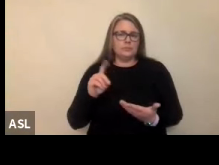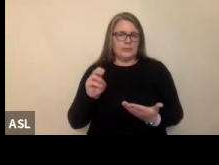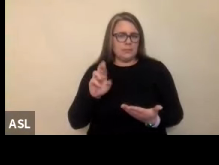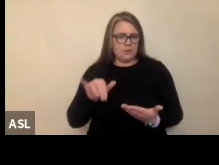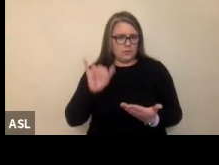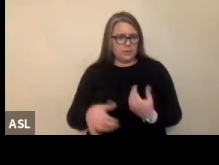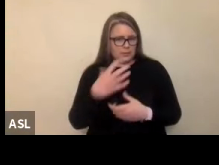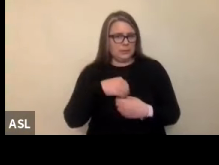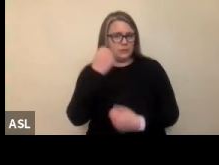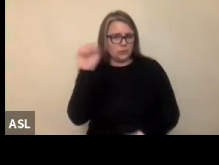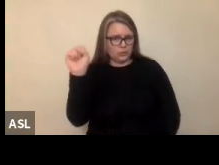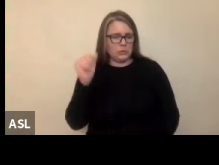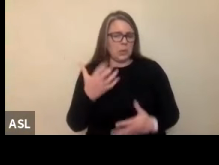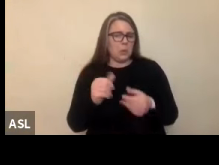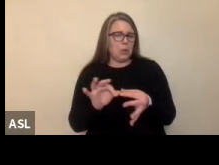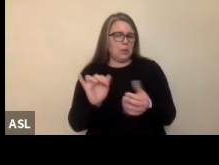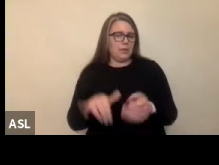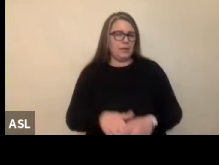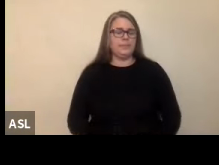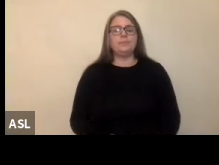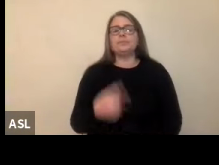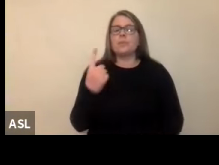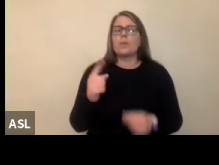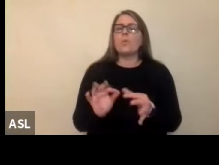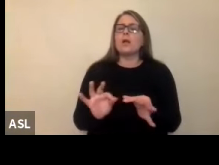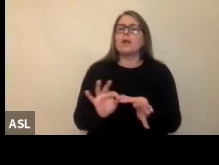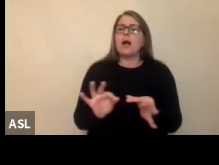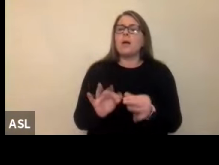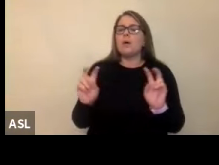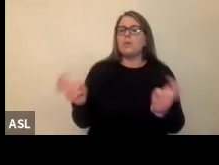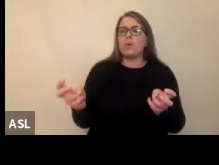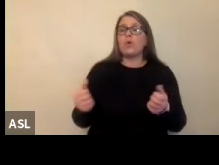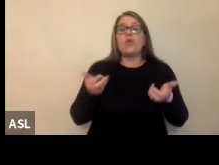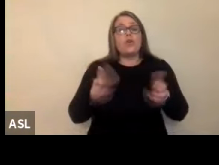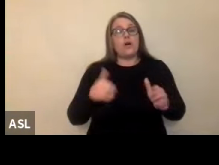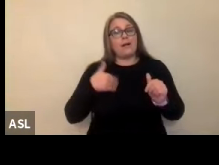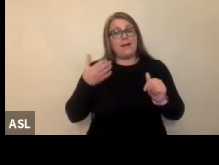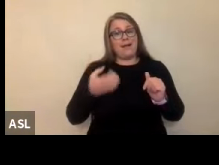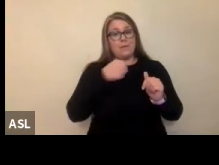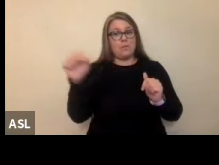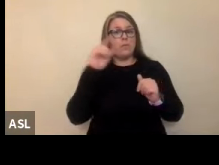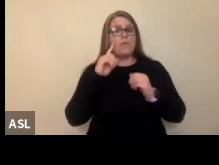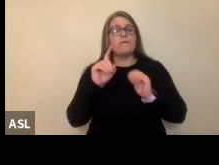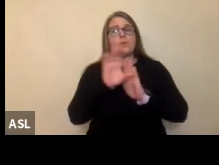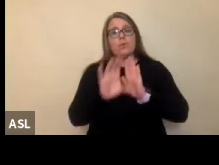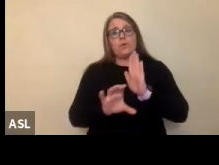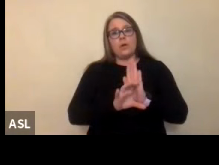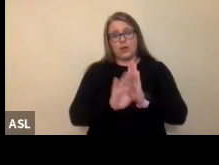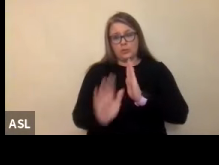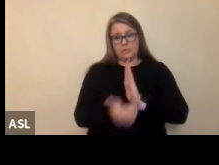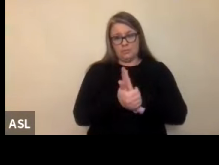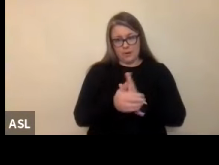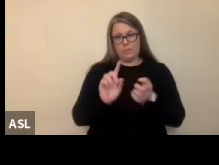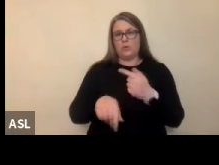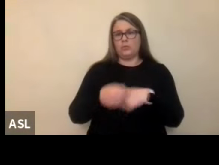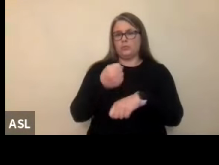that. And this is great. We have one comment that says, there is already a movement for a constitutional amendment to overturn Citizens United, which, as if folks